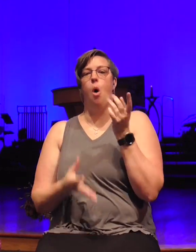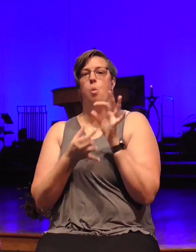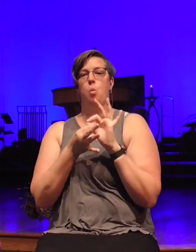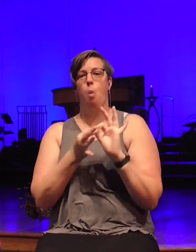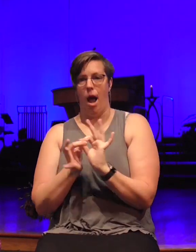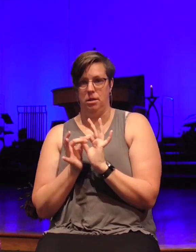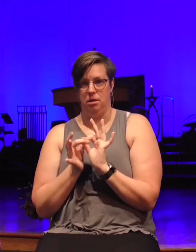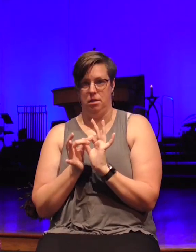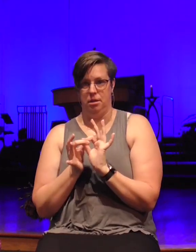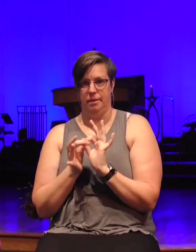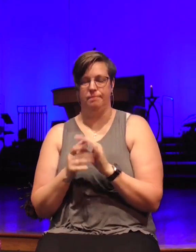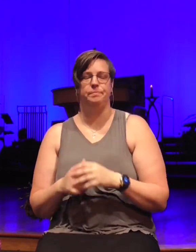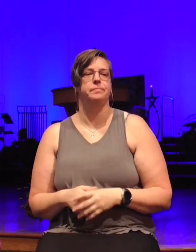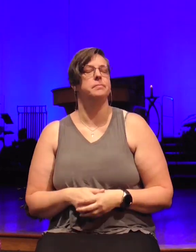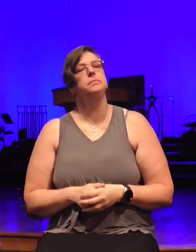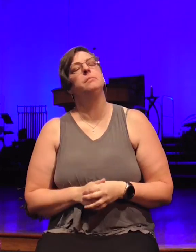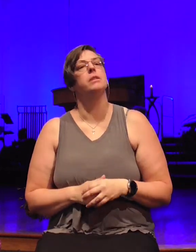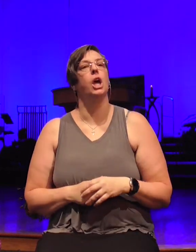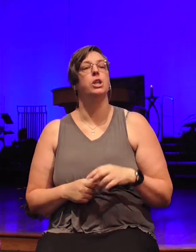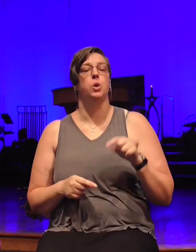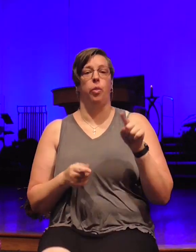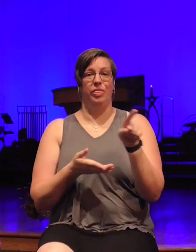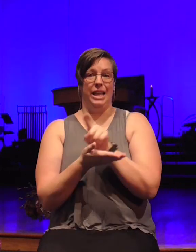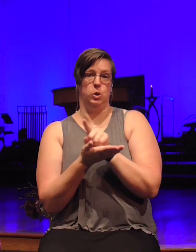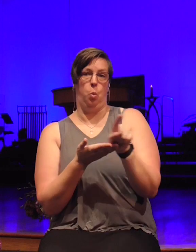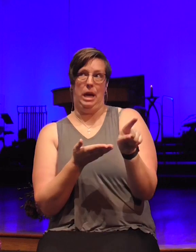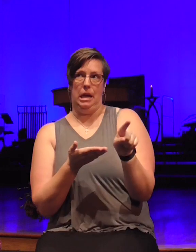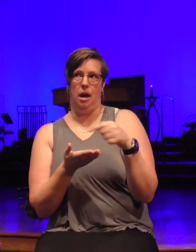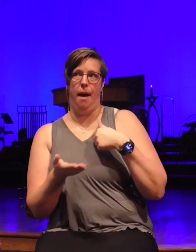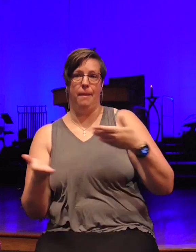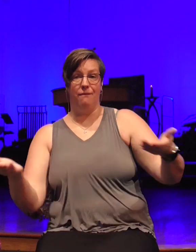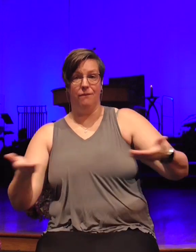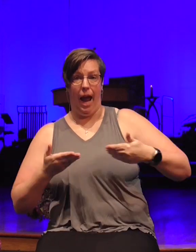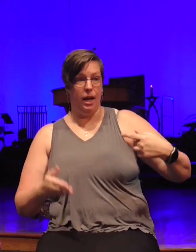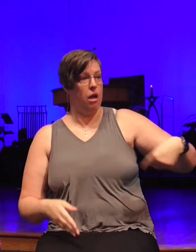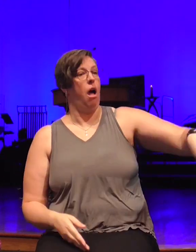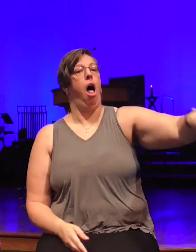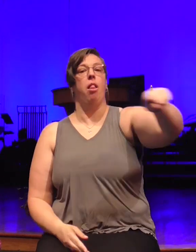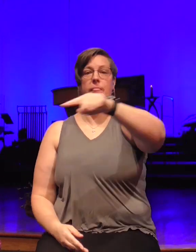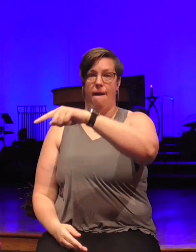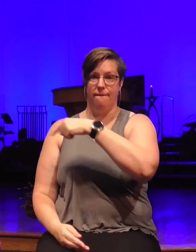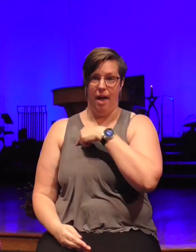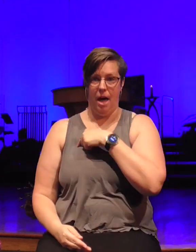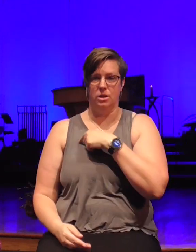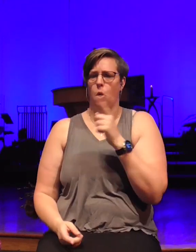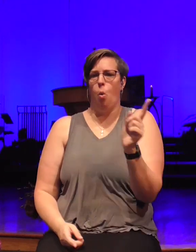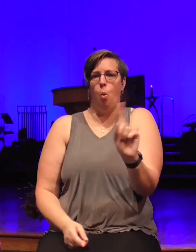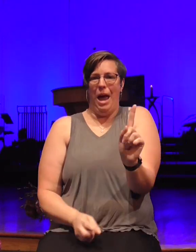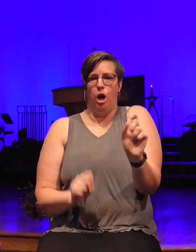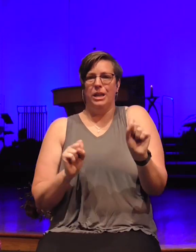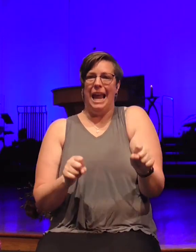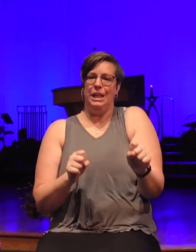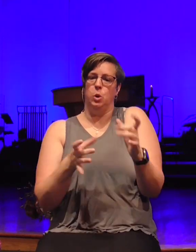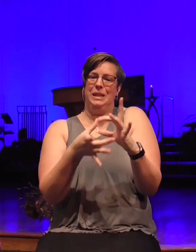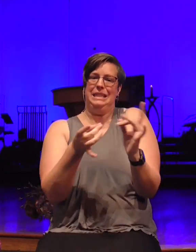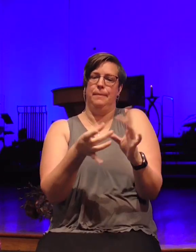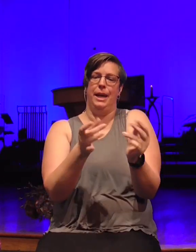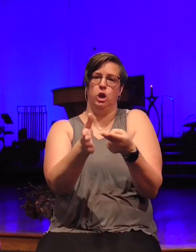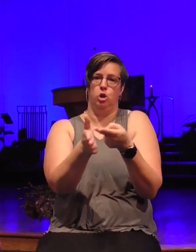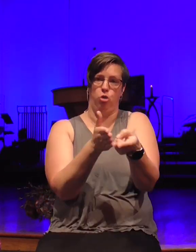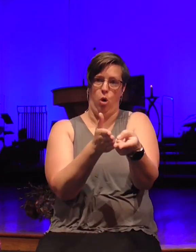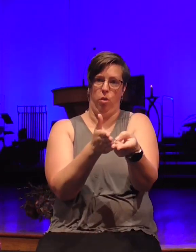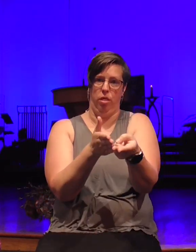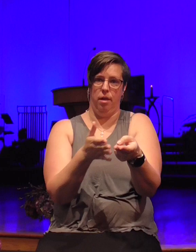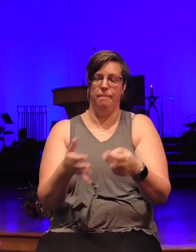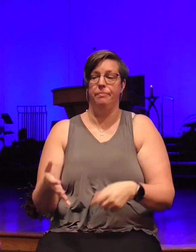inviting us all to look at places in our life where we can speak greater truth to circumstance.